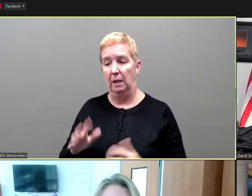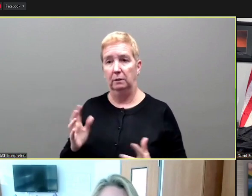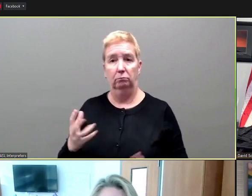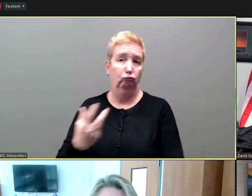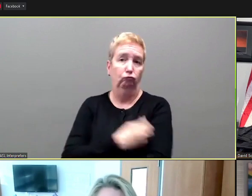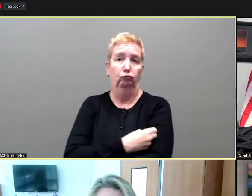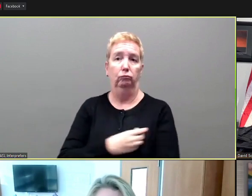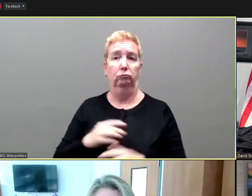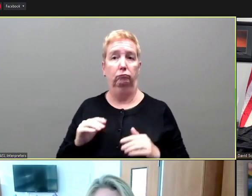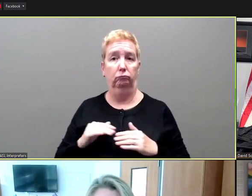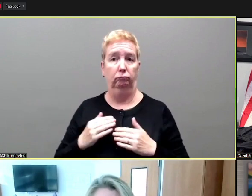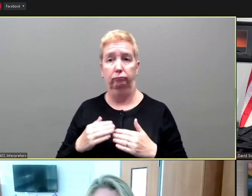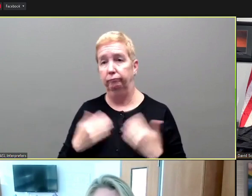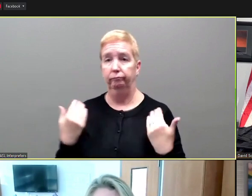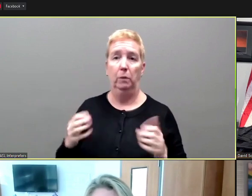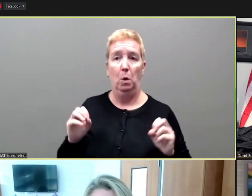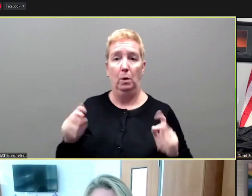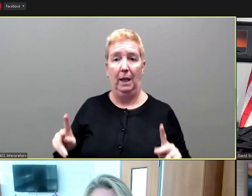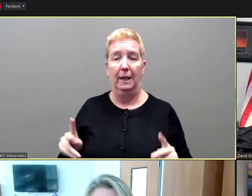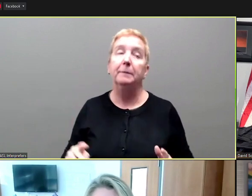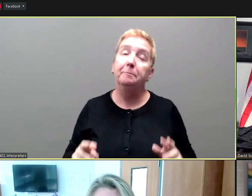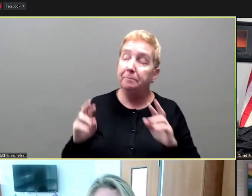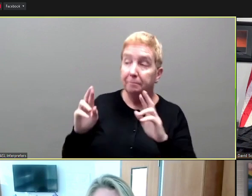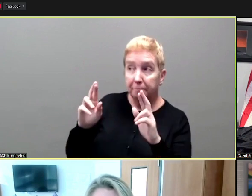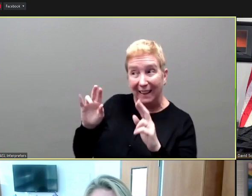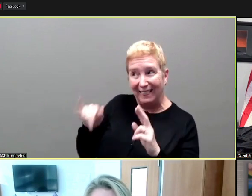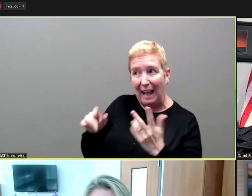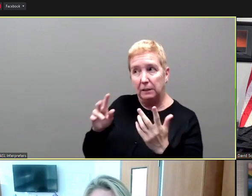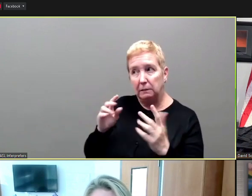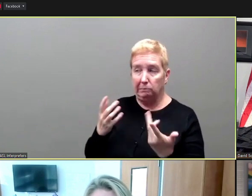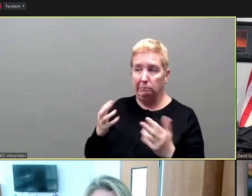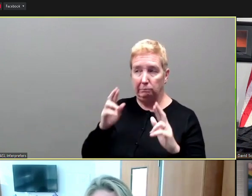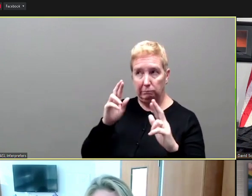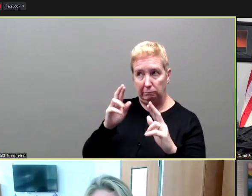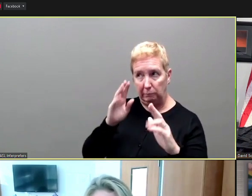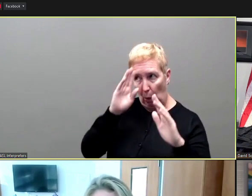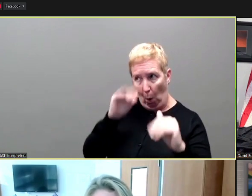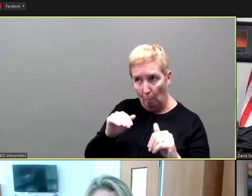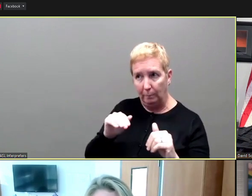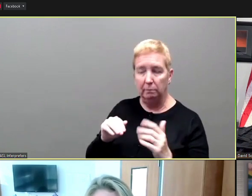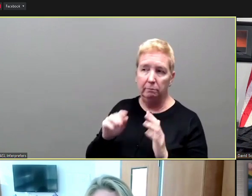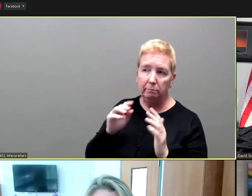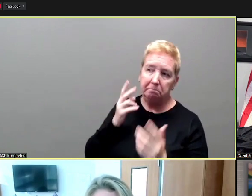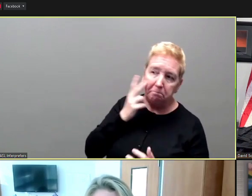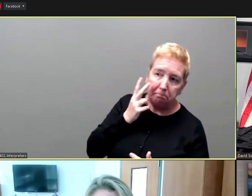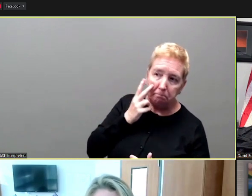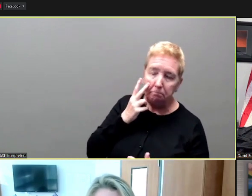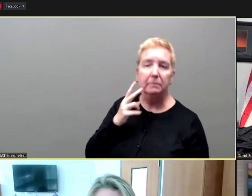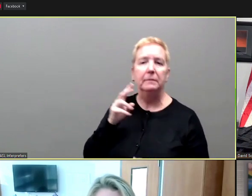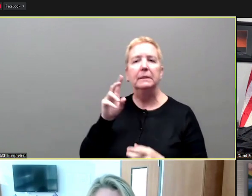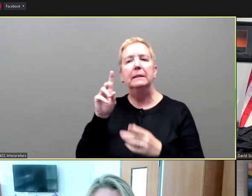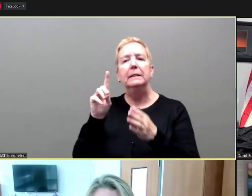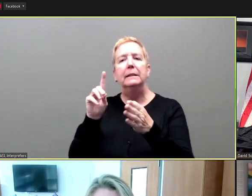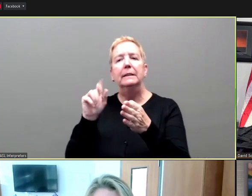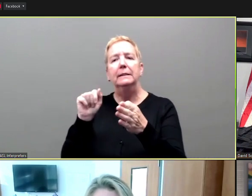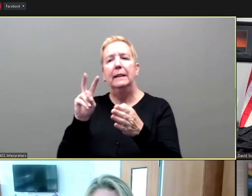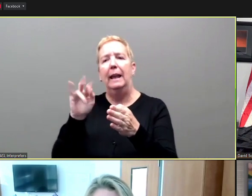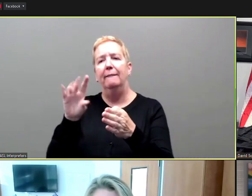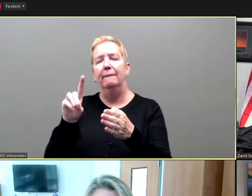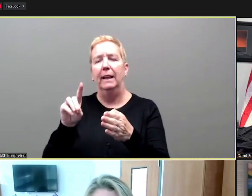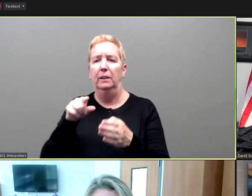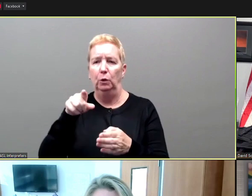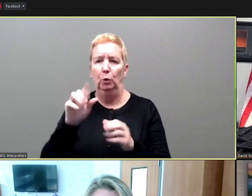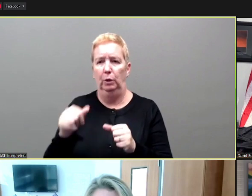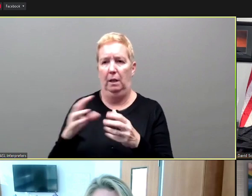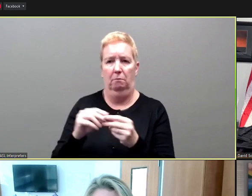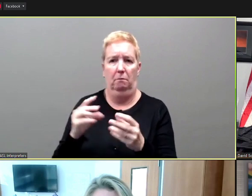okay. That's what we hope. It's just like anything else, though. Yes, I think and David, you can weigh in